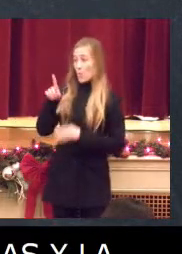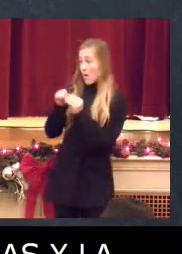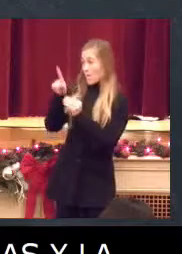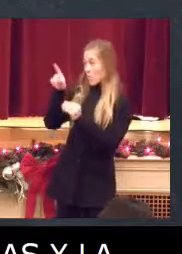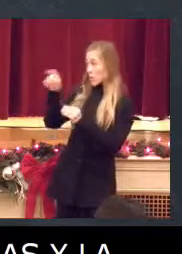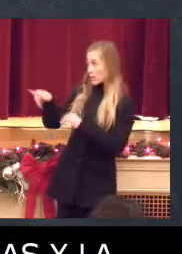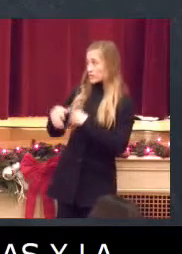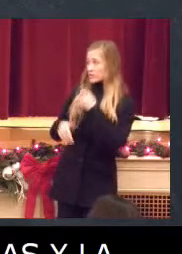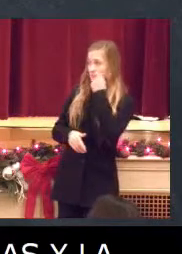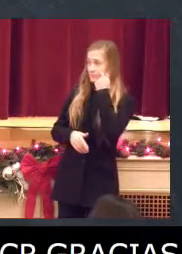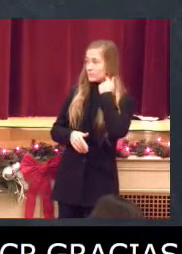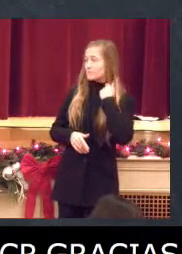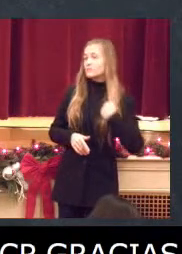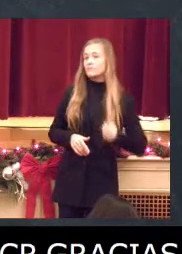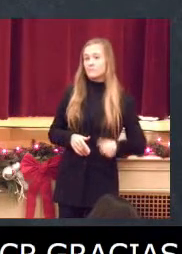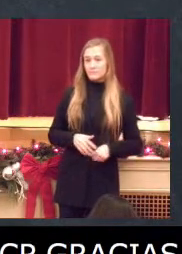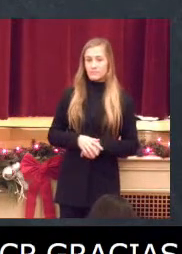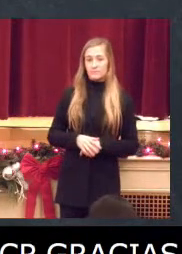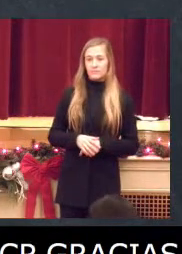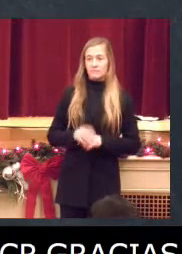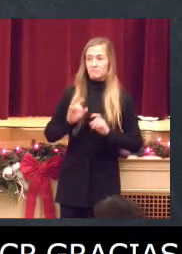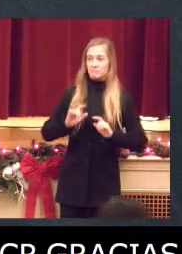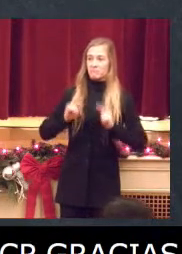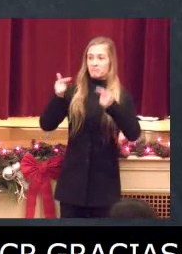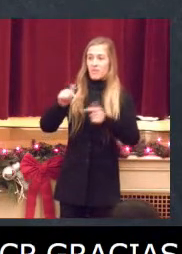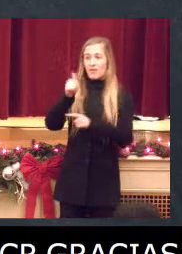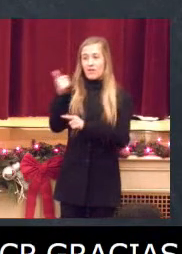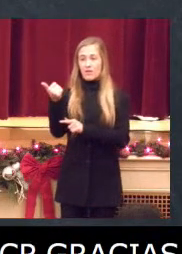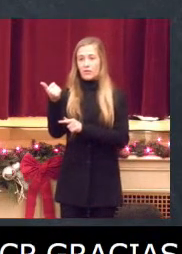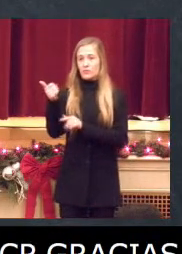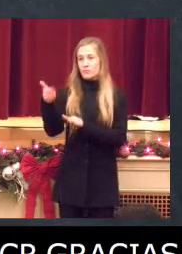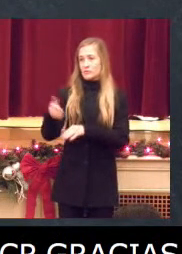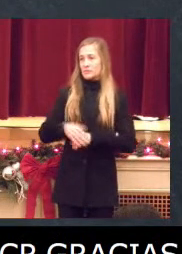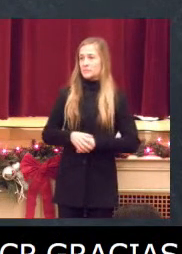question so I can give other people a chance.